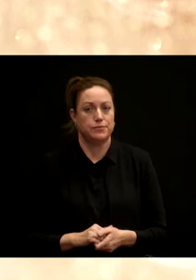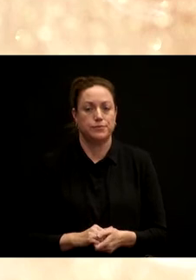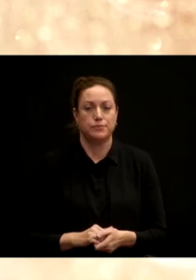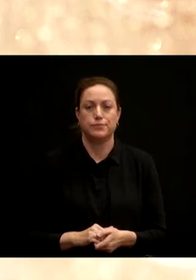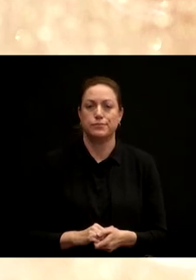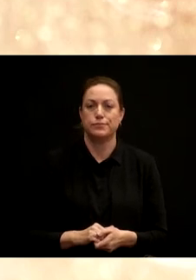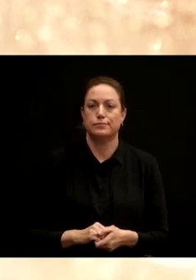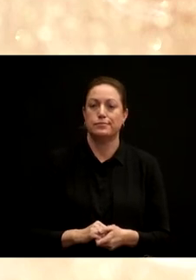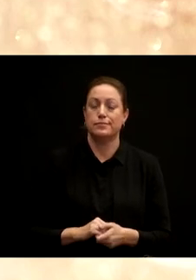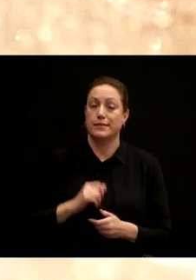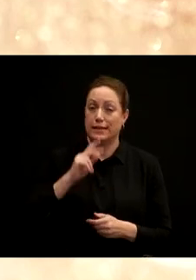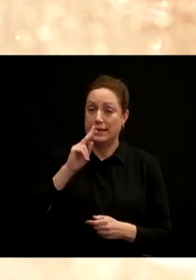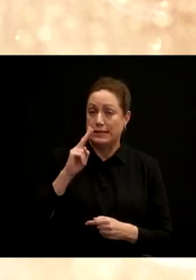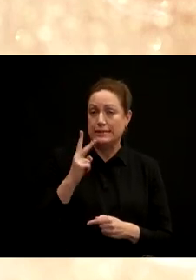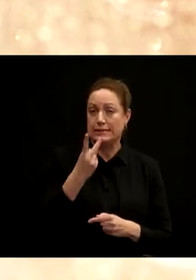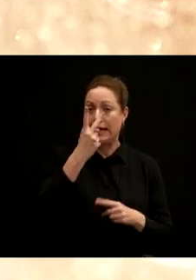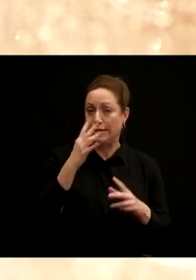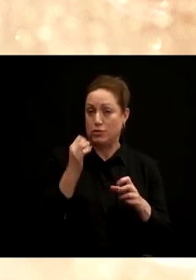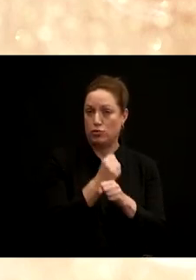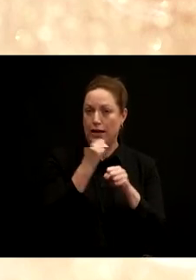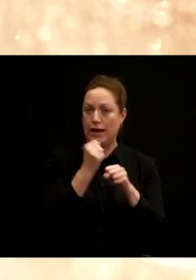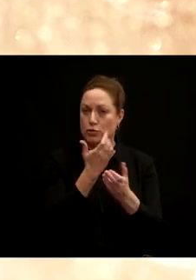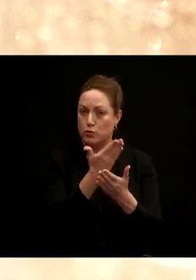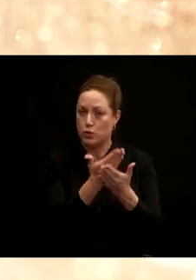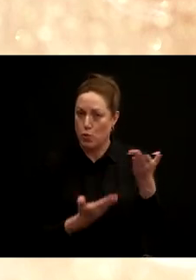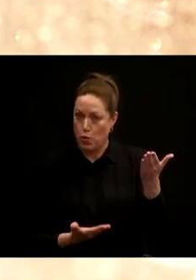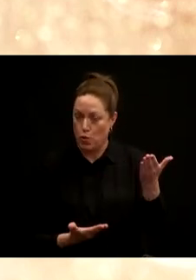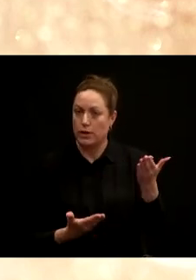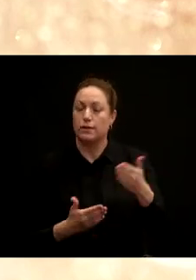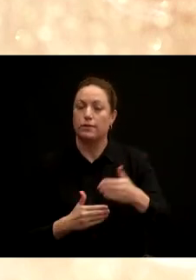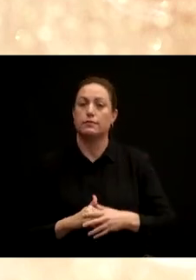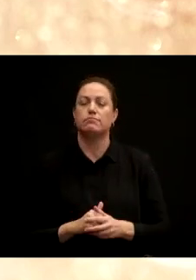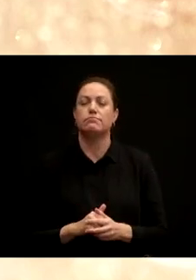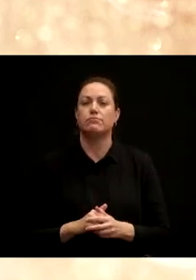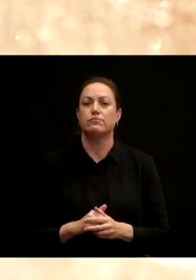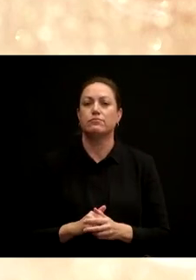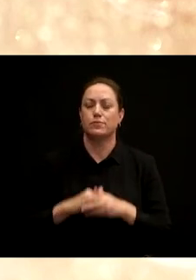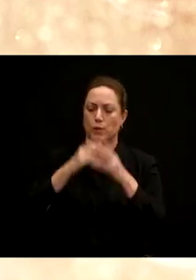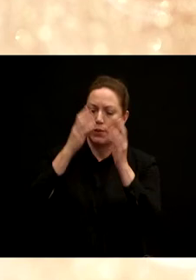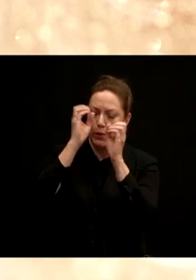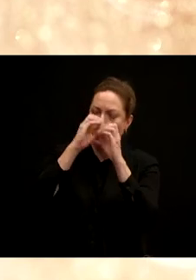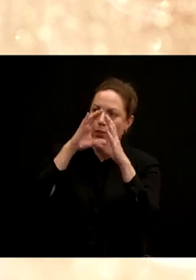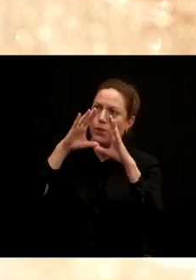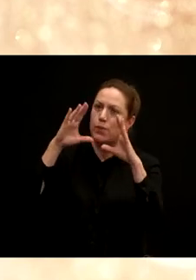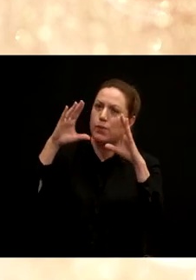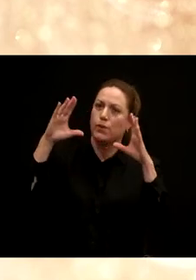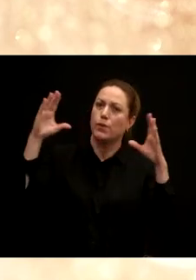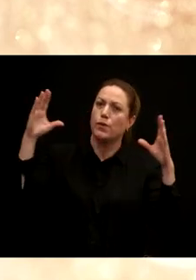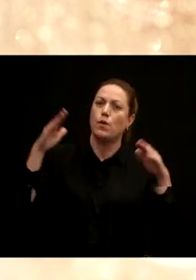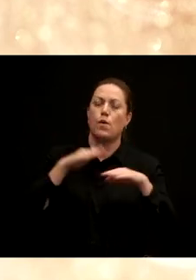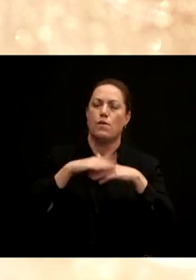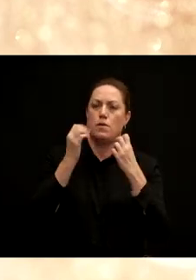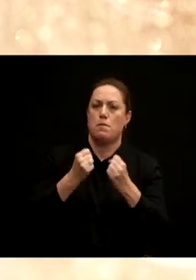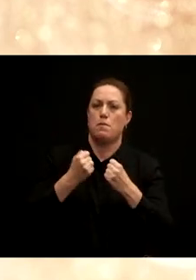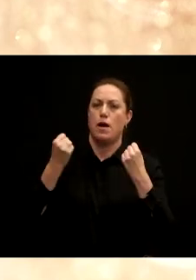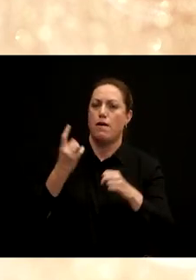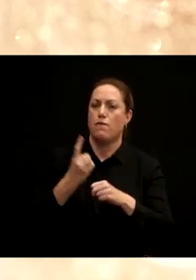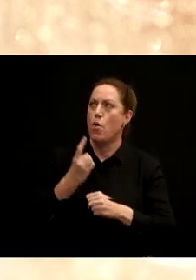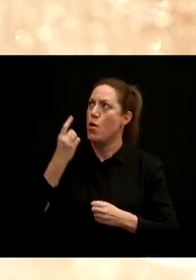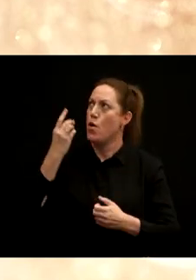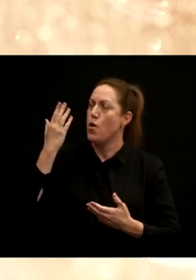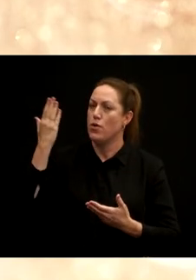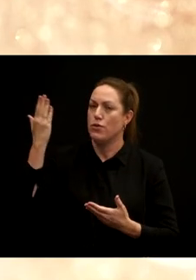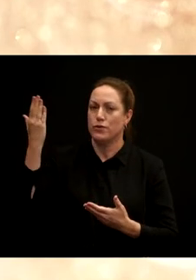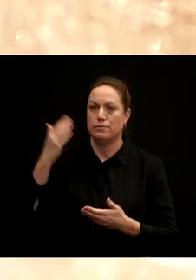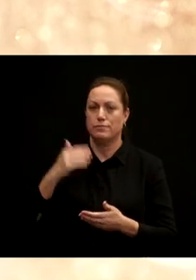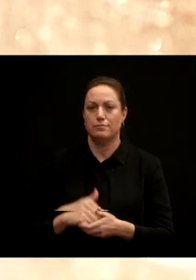In the second creation story, we are offered the image of the transcendent and powerful God who